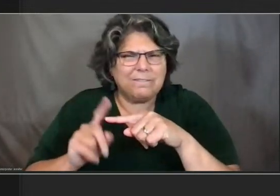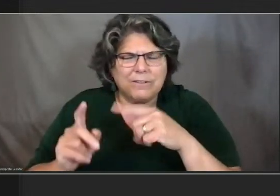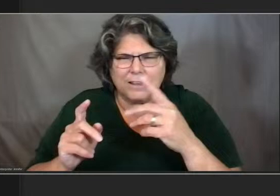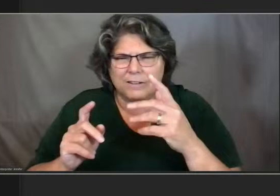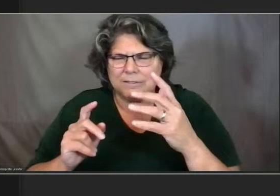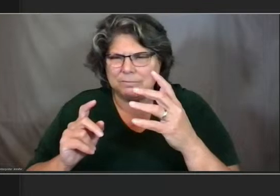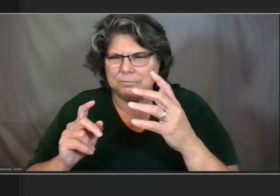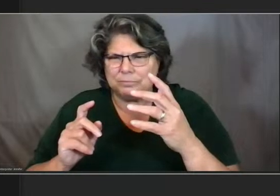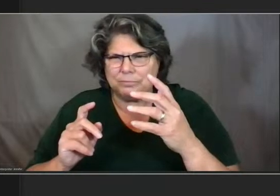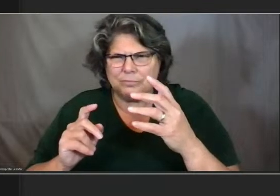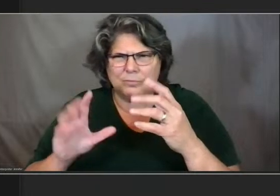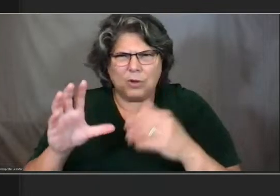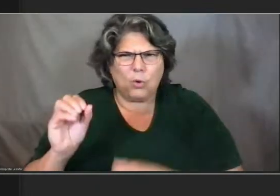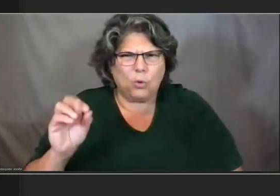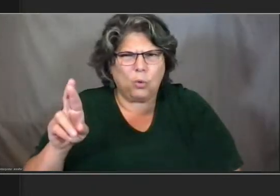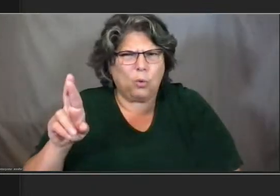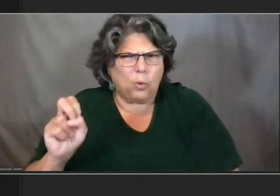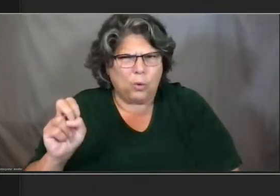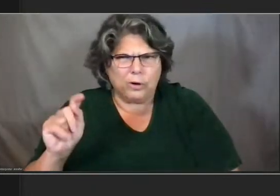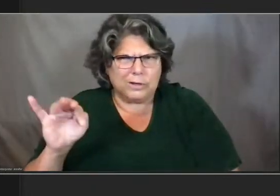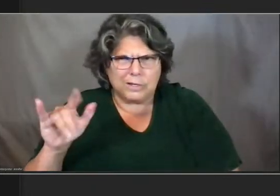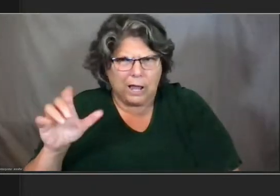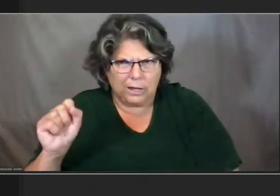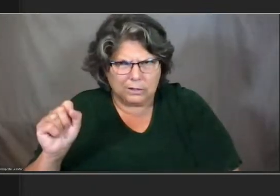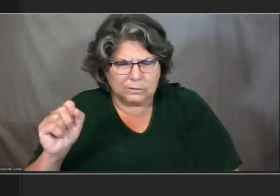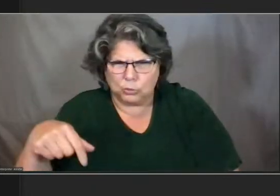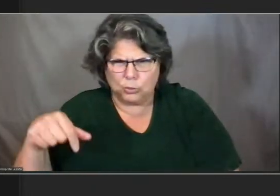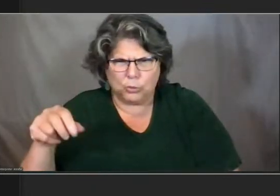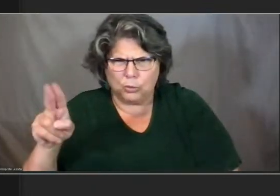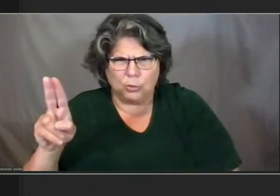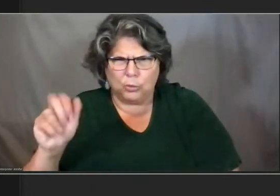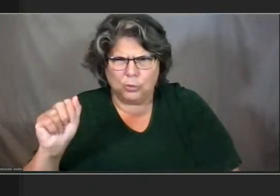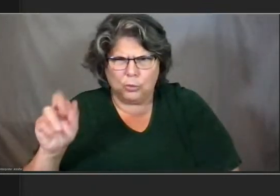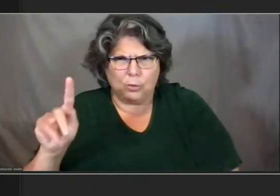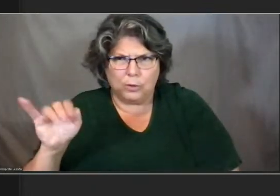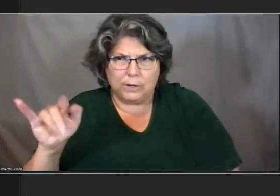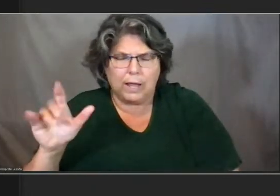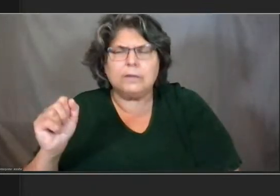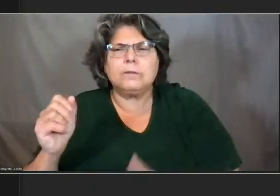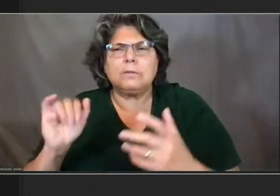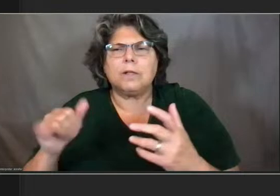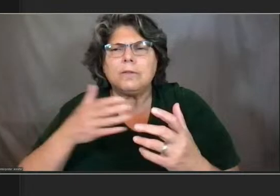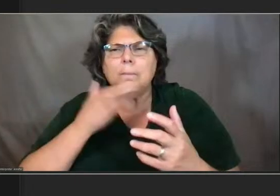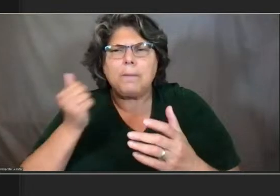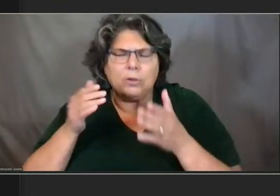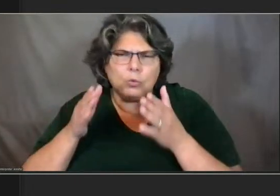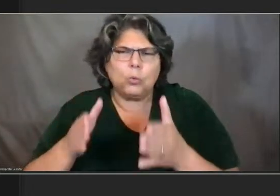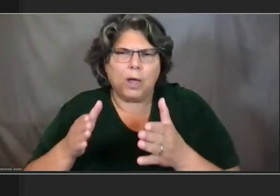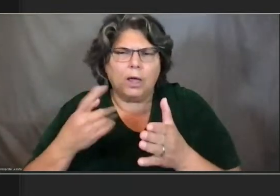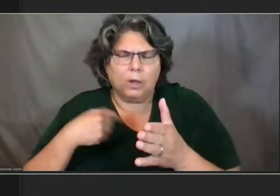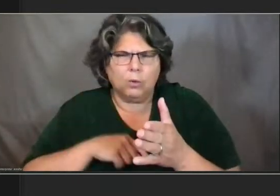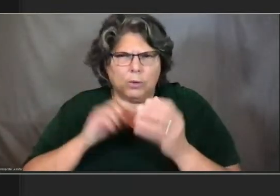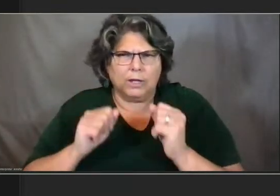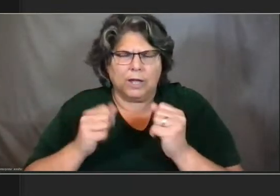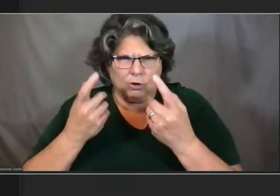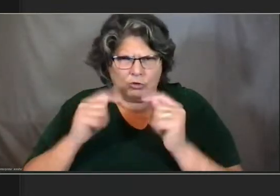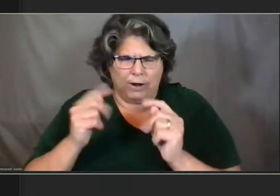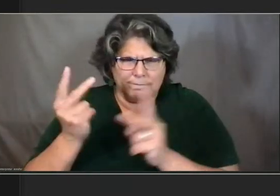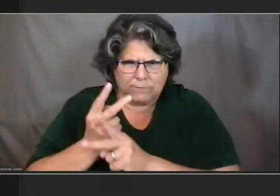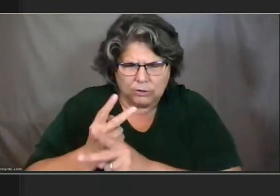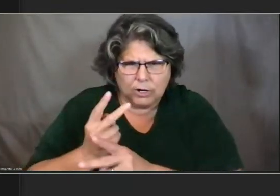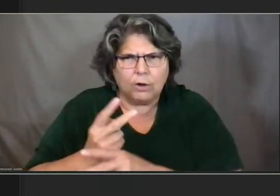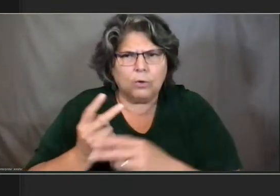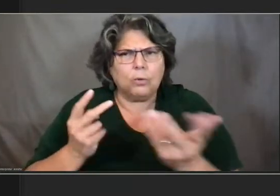of those quartiles. So that's kind of the best metric we have on the large scale to focus our efforts and focus